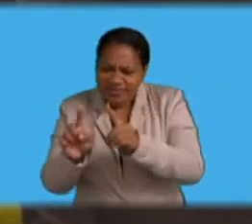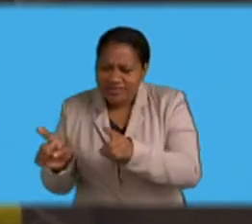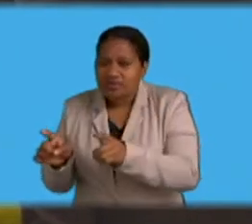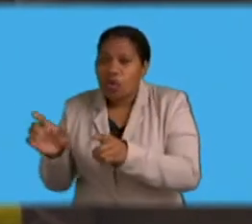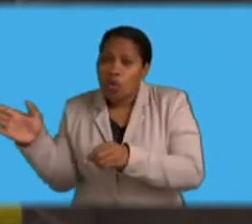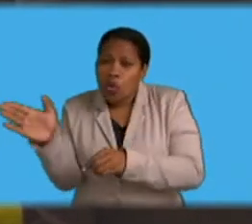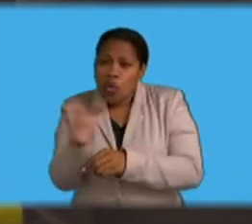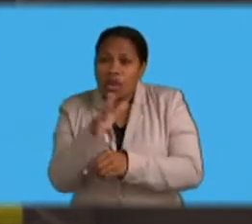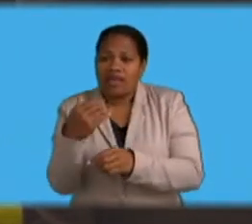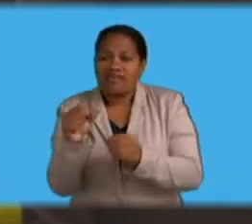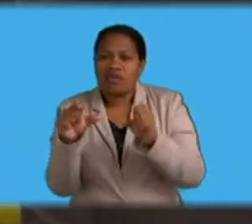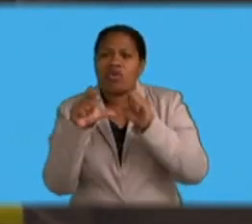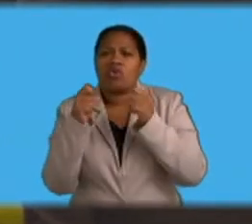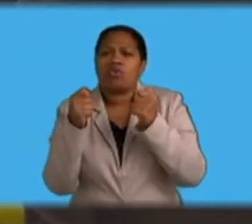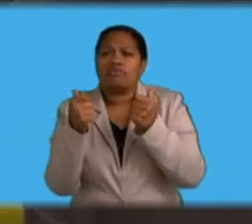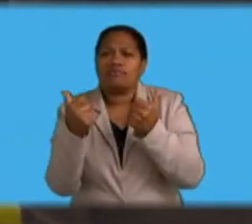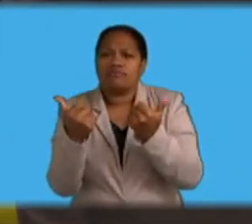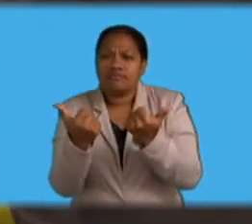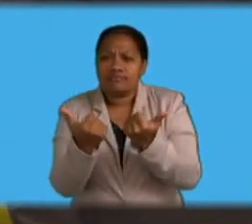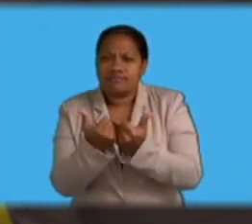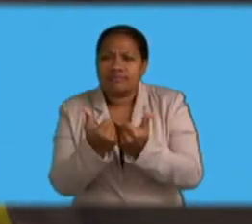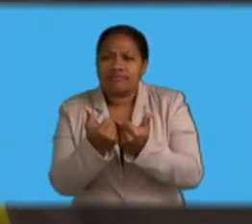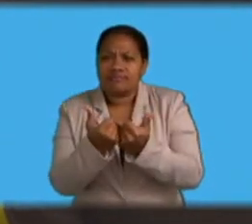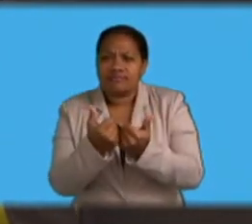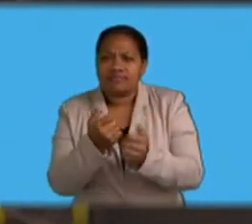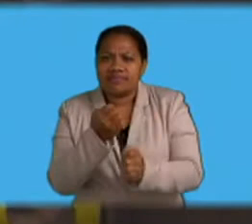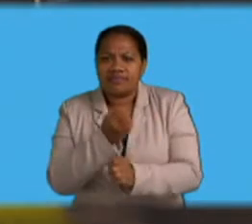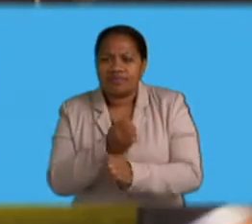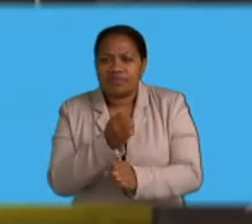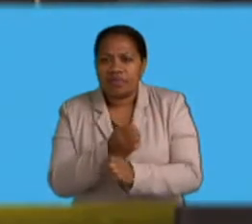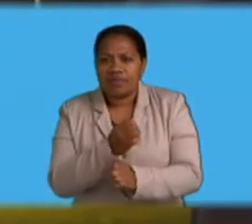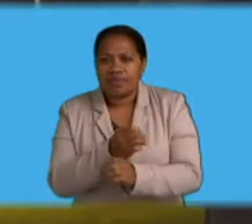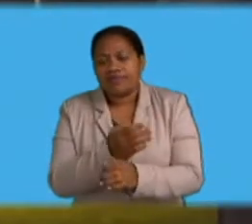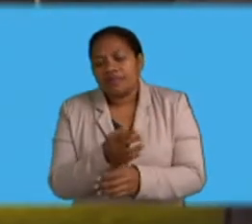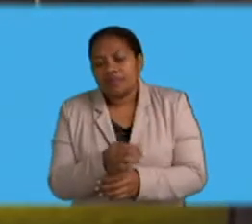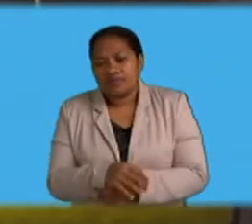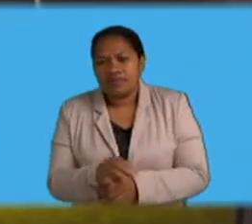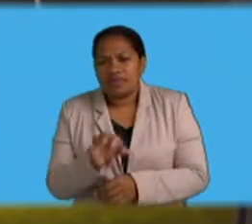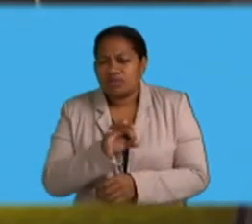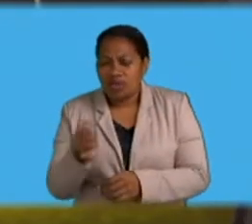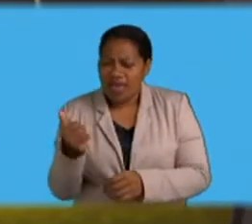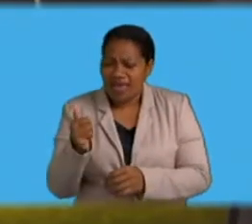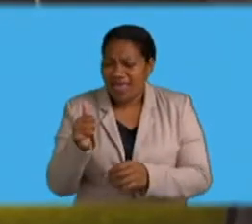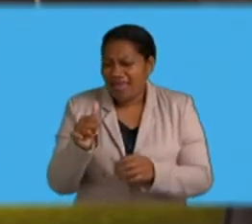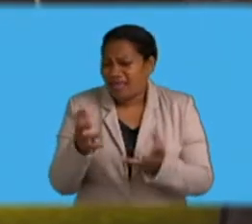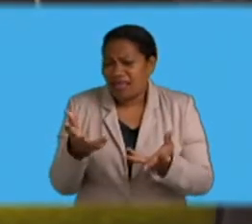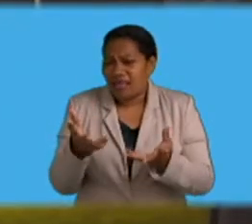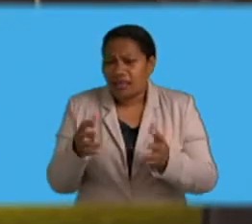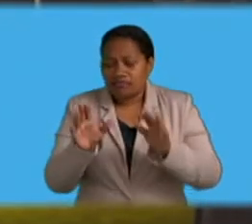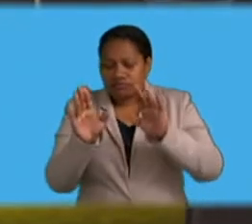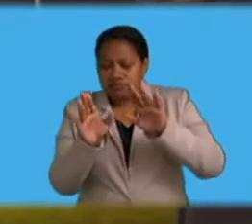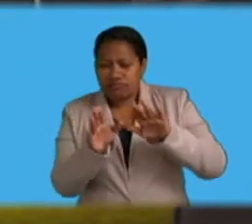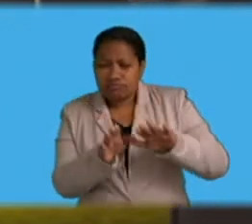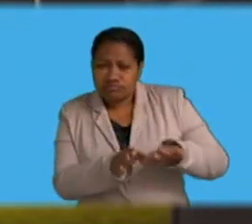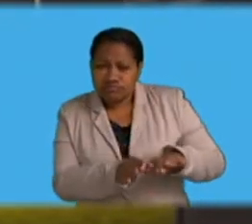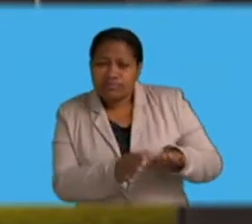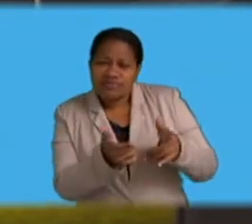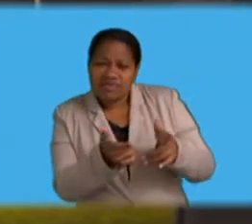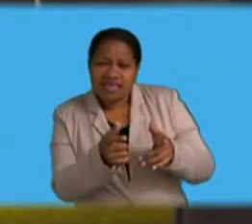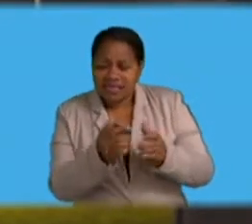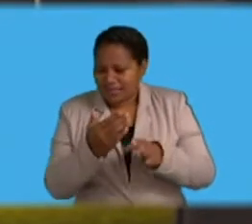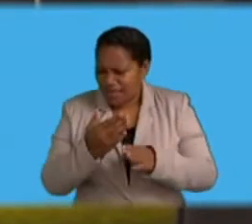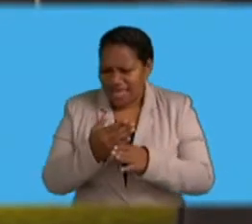contract employment. It does not in any way diminish the responsibility, nor does it in any way demean the